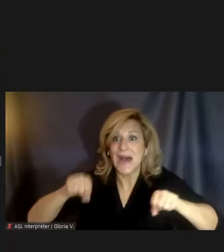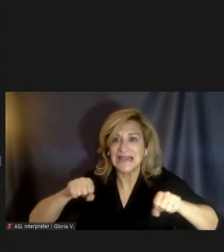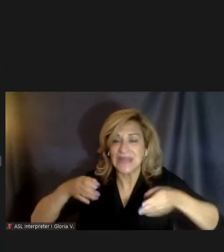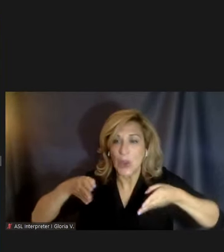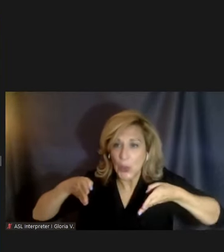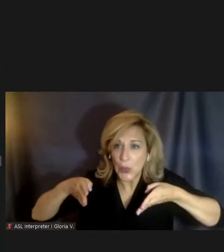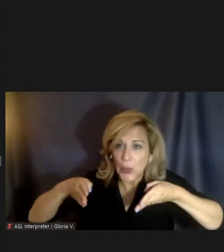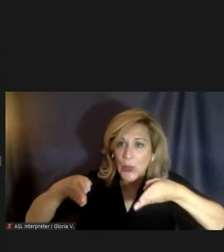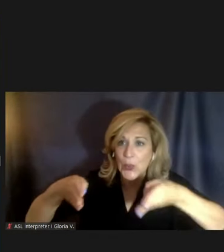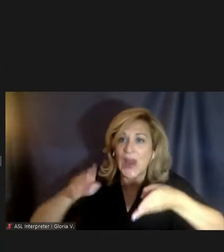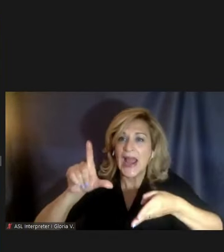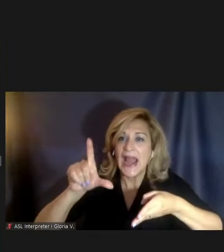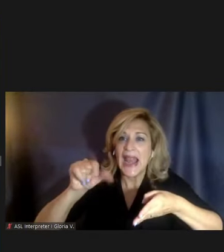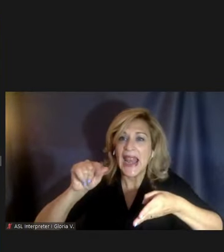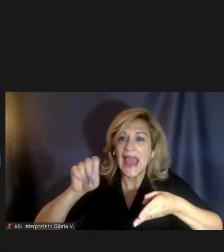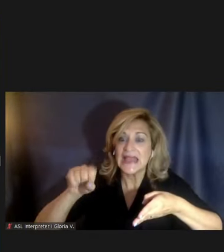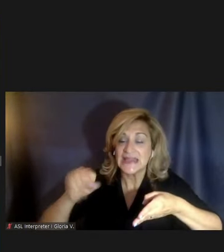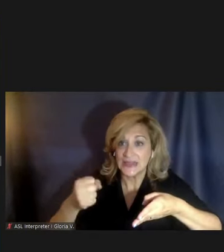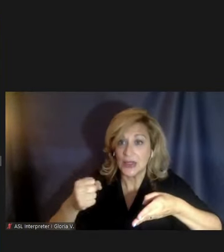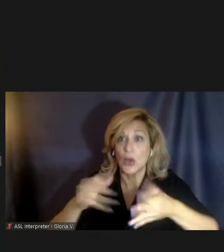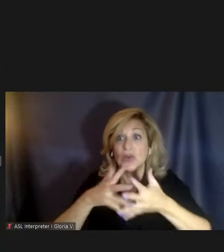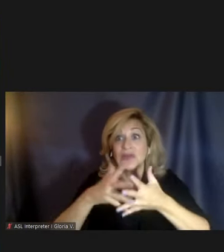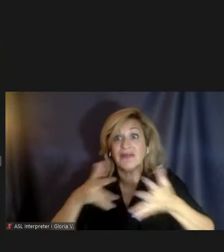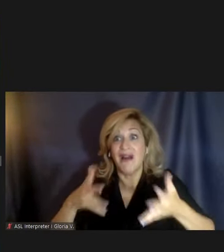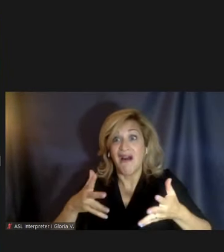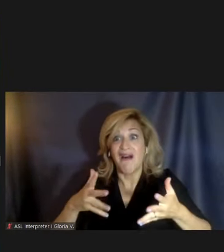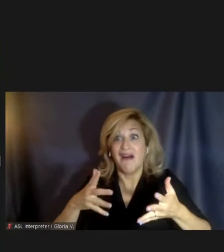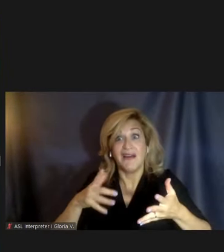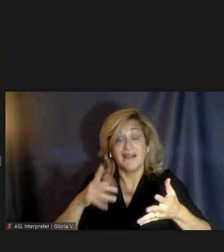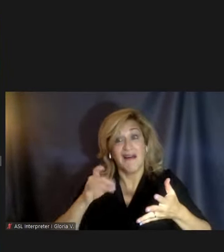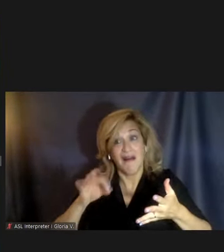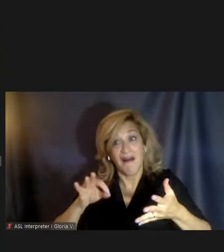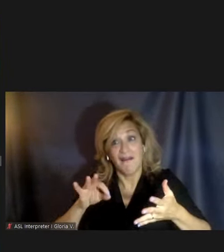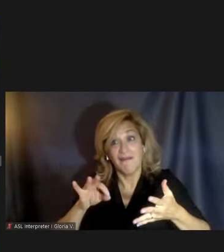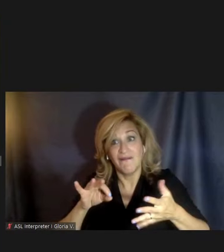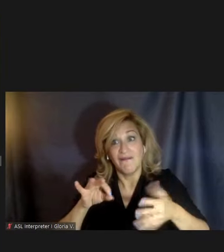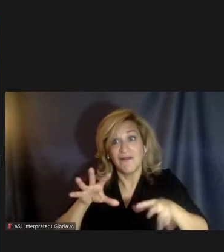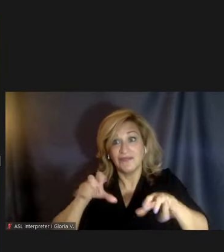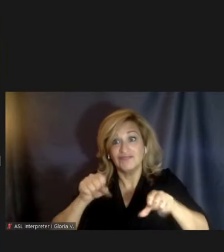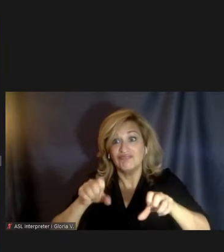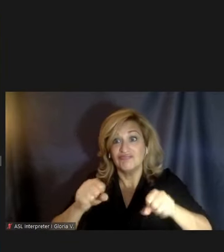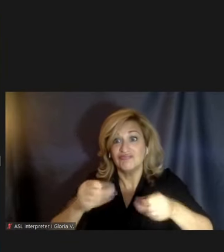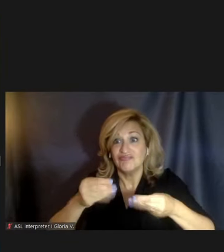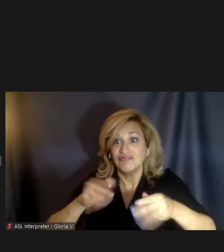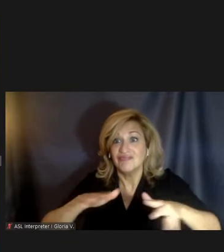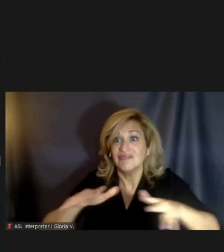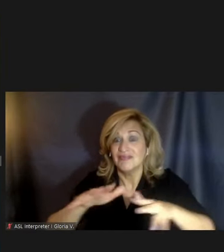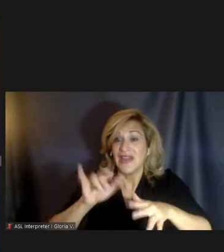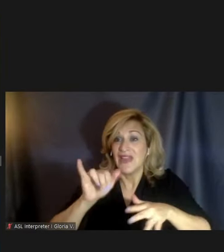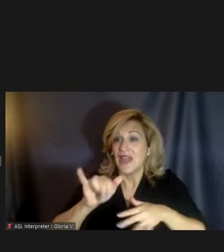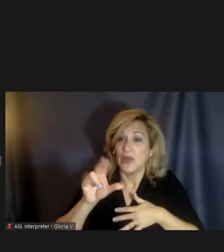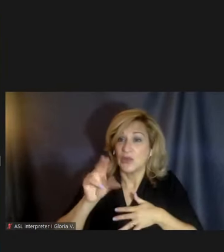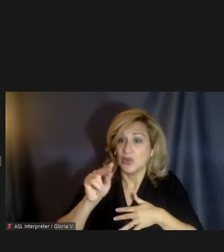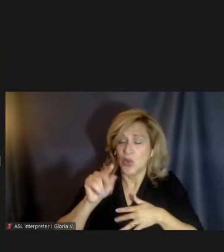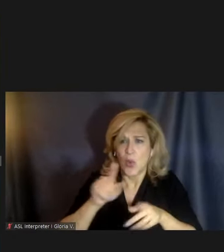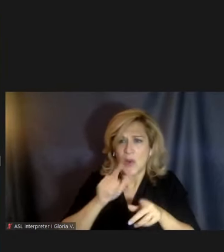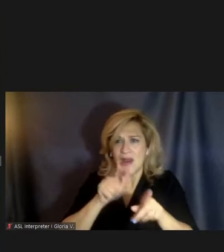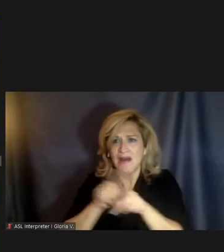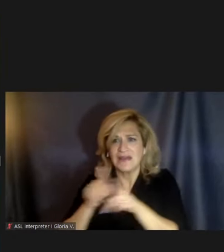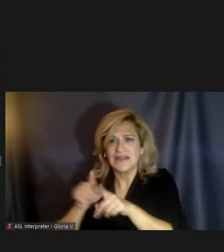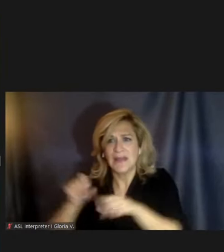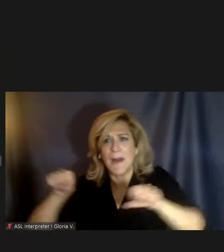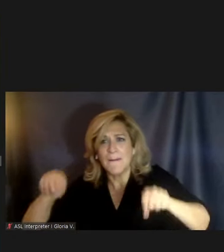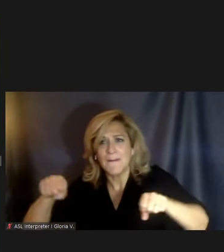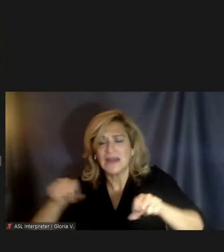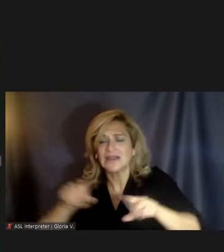place. We take not much more footprint than a bicycle. So it's unreasonable to believe that we would not be afforded the same